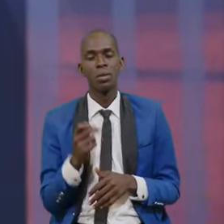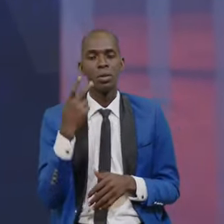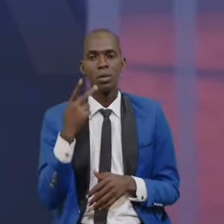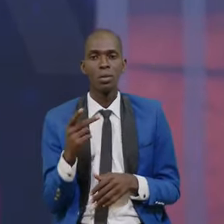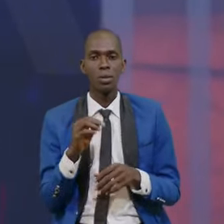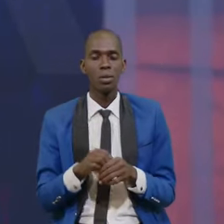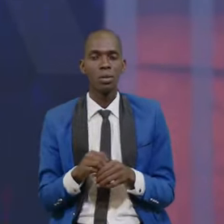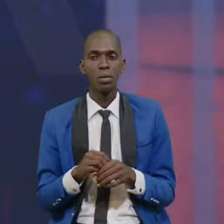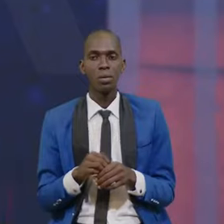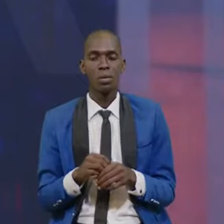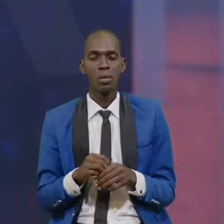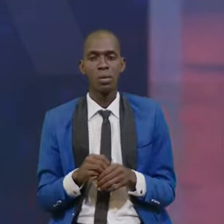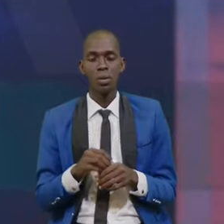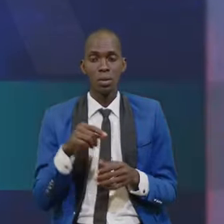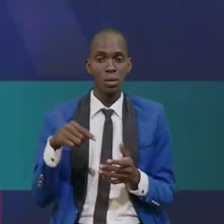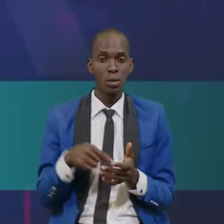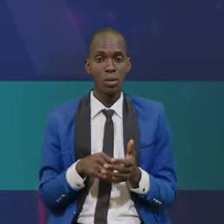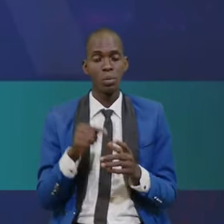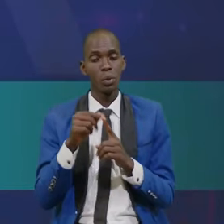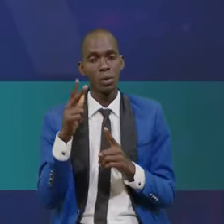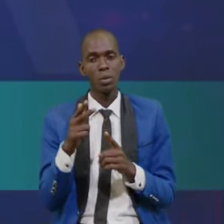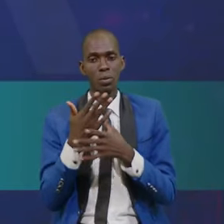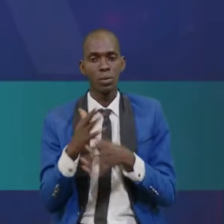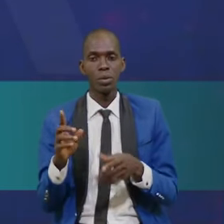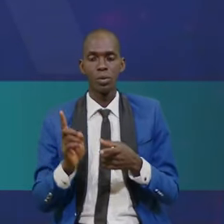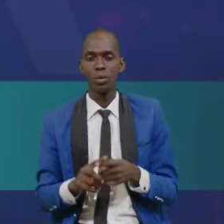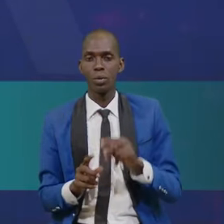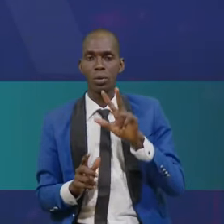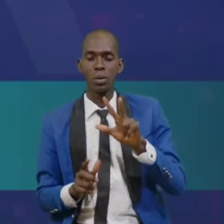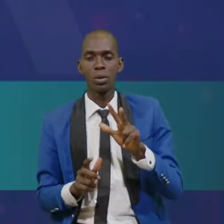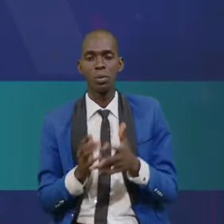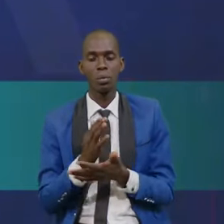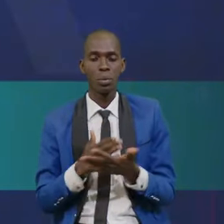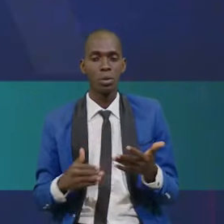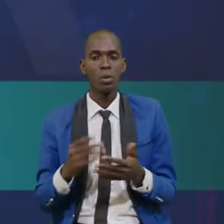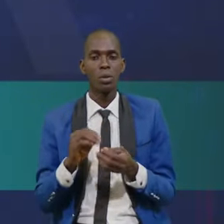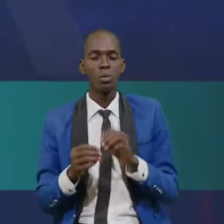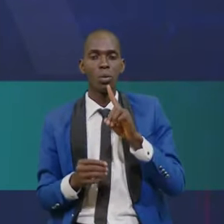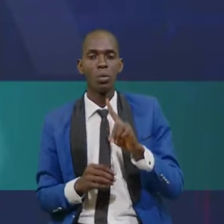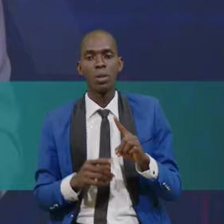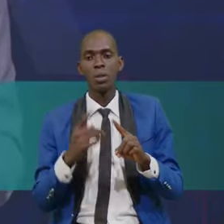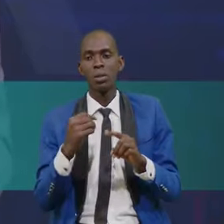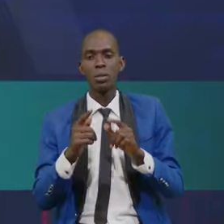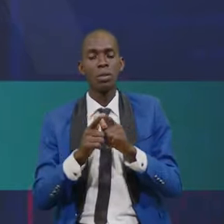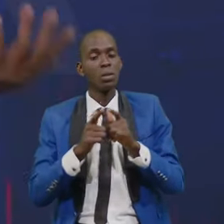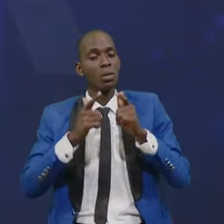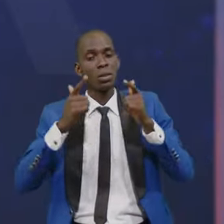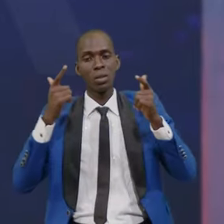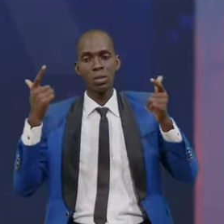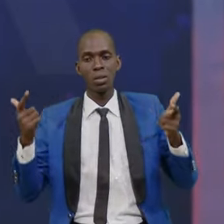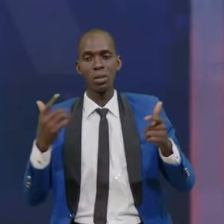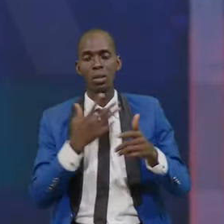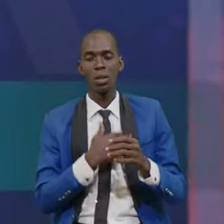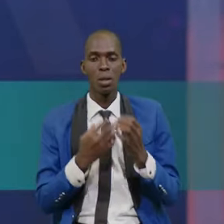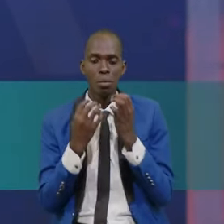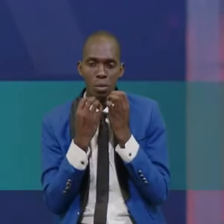under three subtitles. Number one, the exceeding great and precious promises. Number